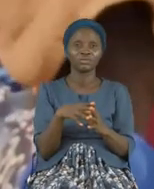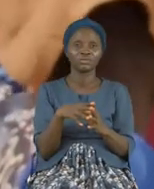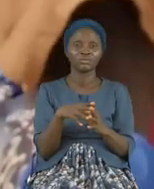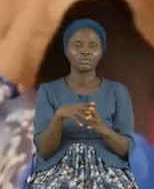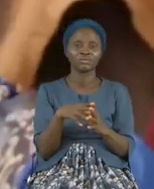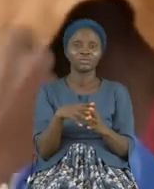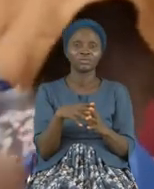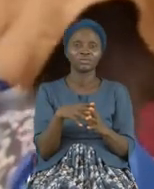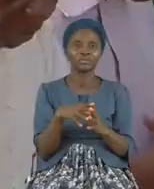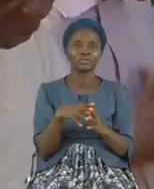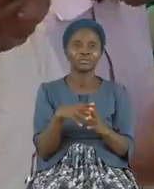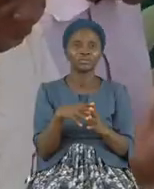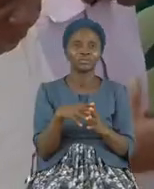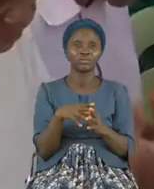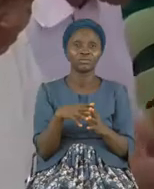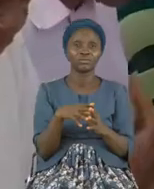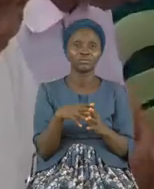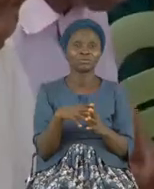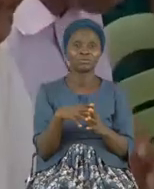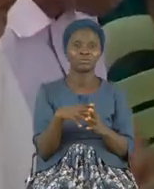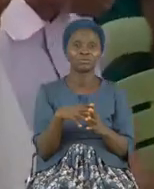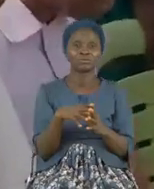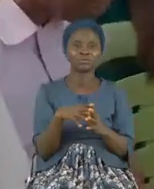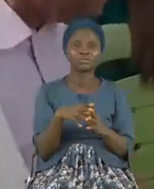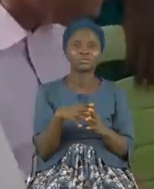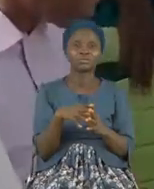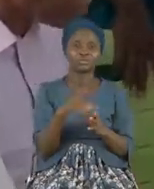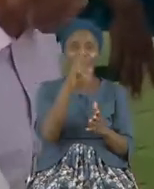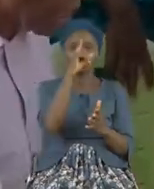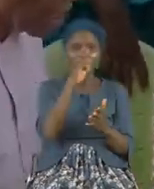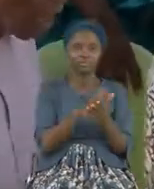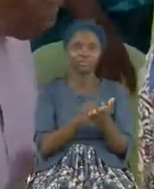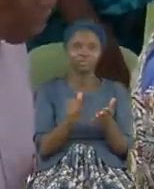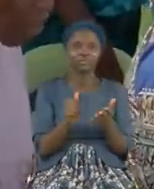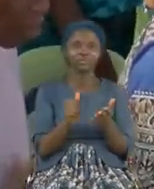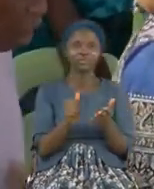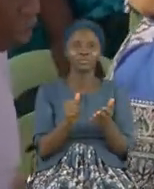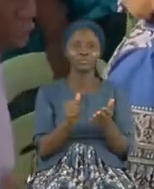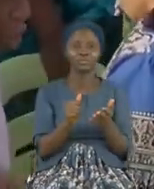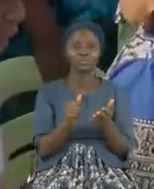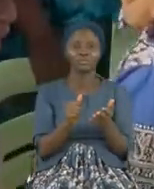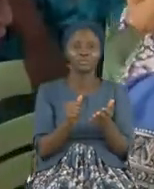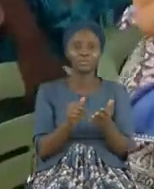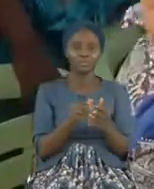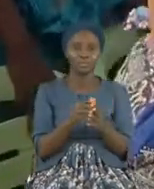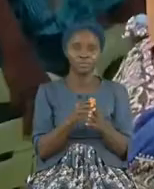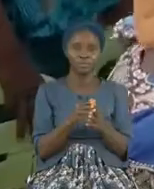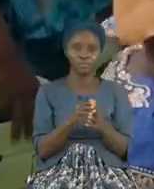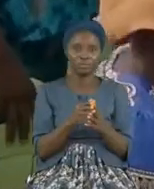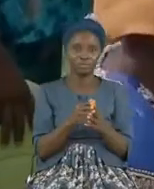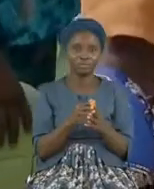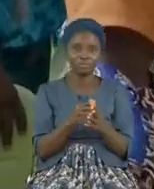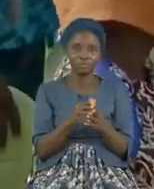Believe The new covenant is